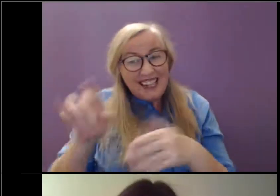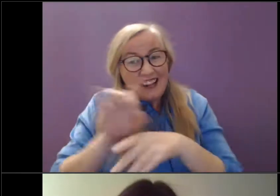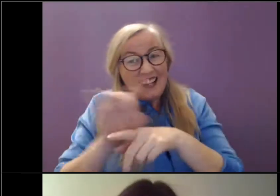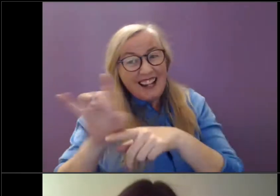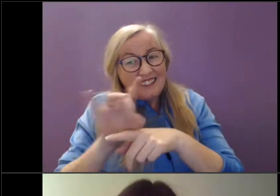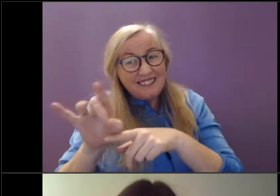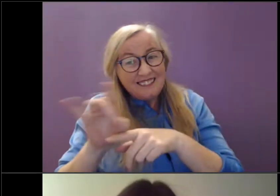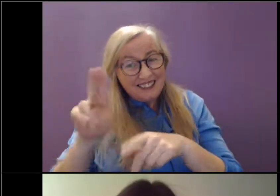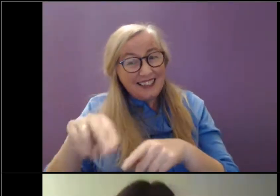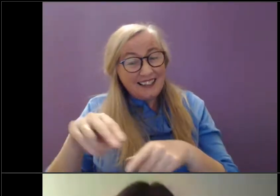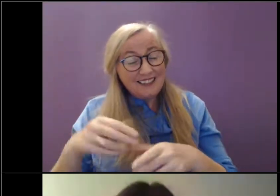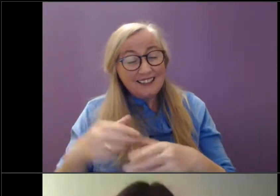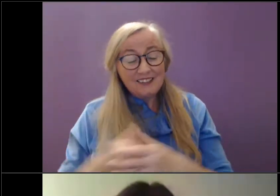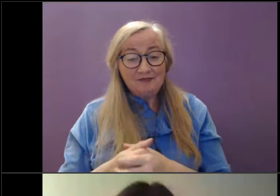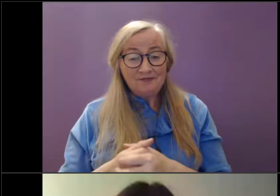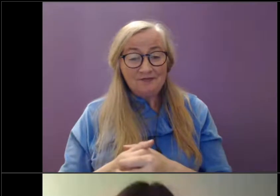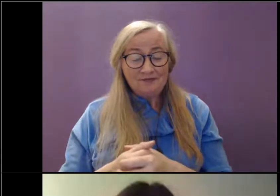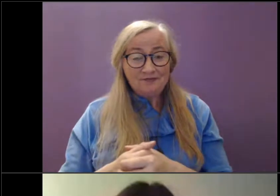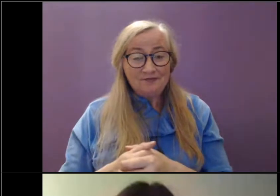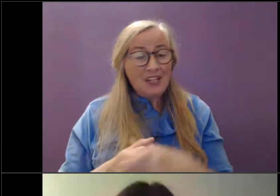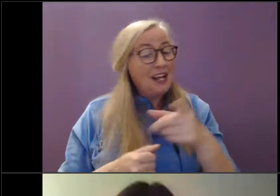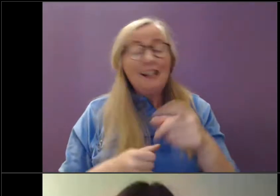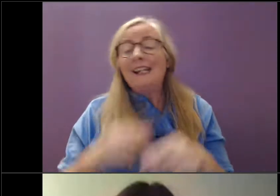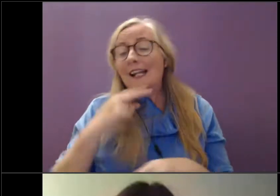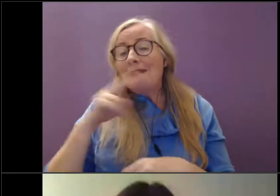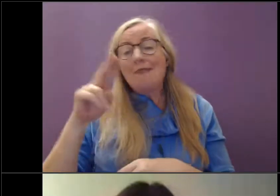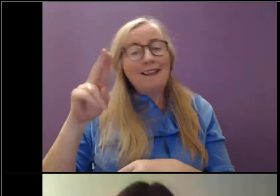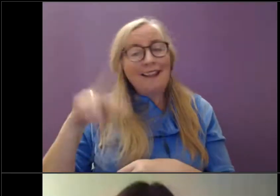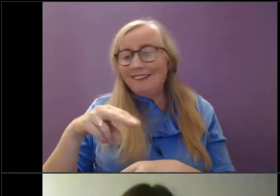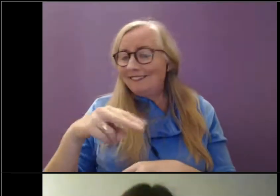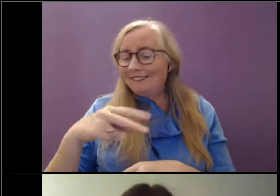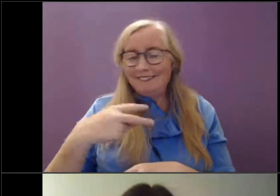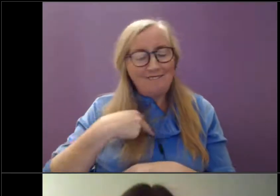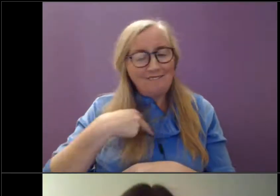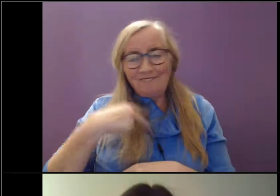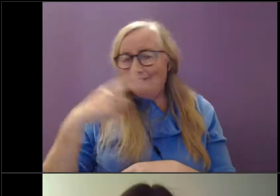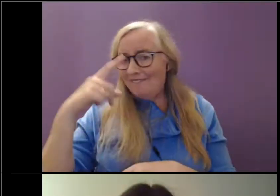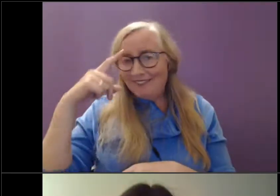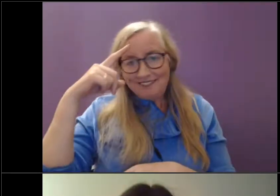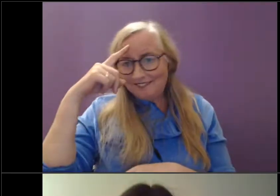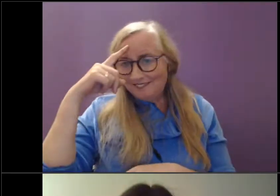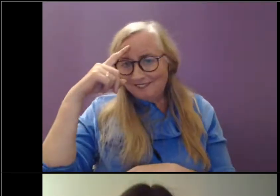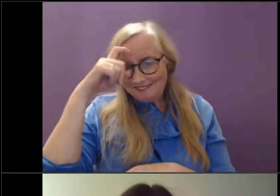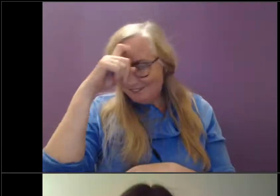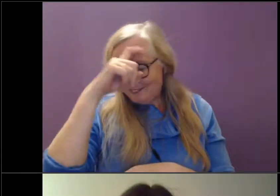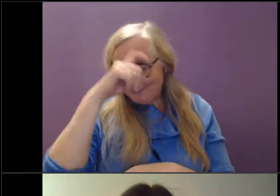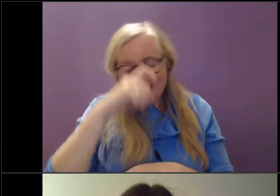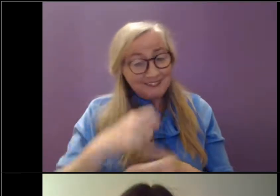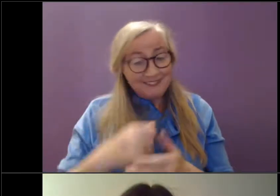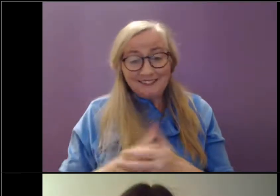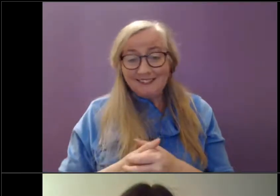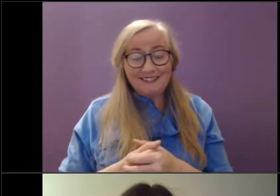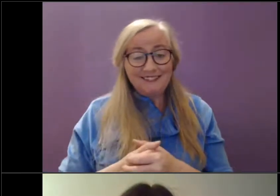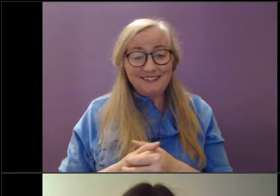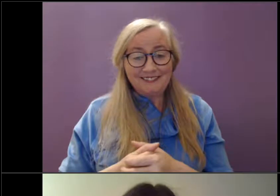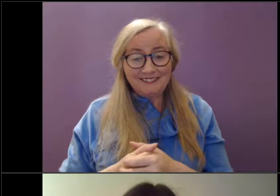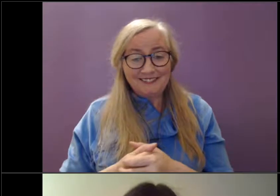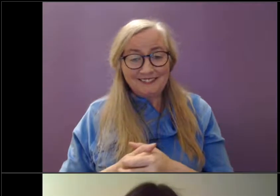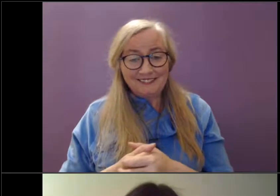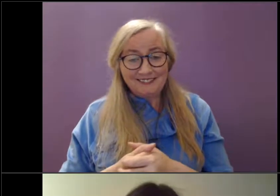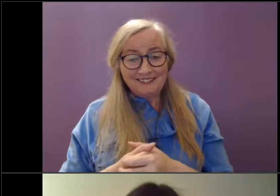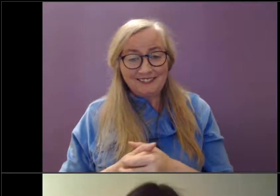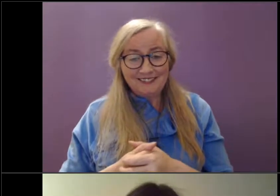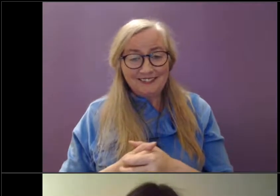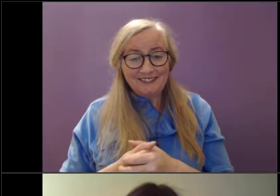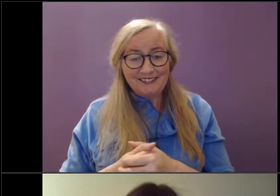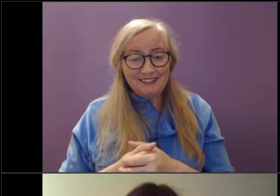Yeah, it can be very difficult, you know. We can both throw mud as good as each other, but yeah, to kind of,